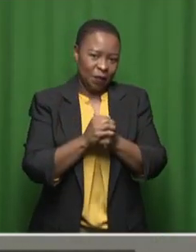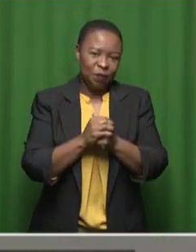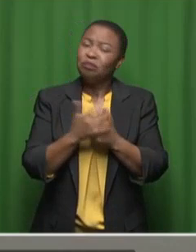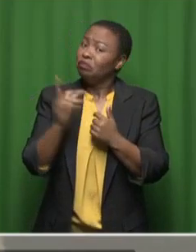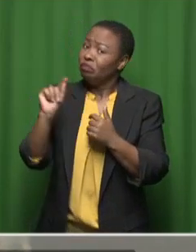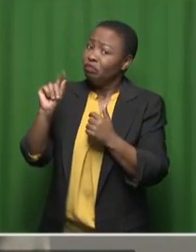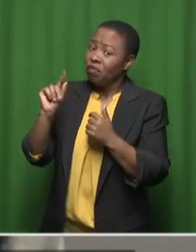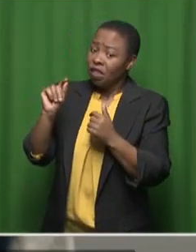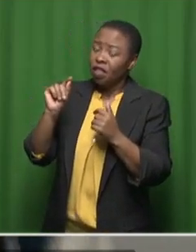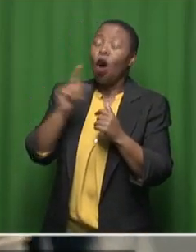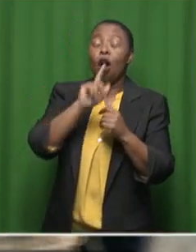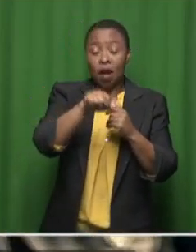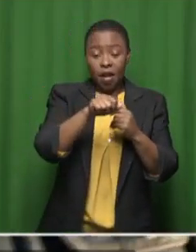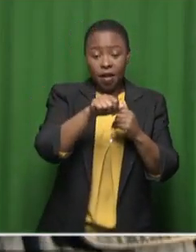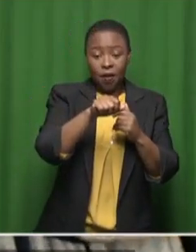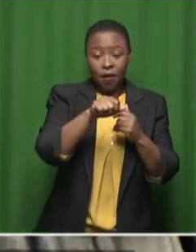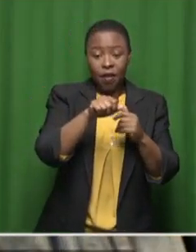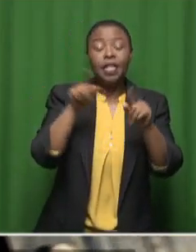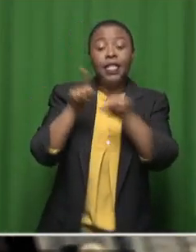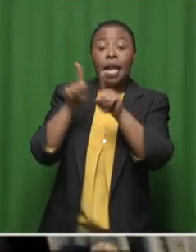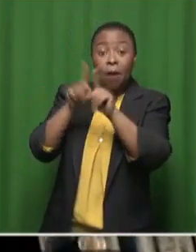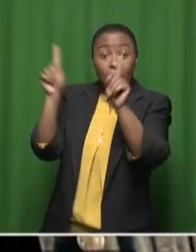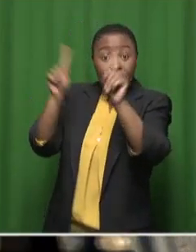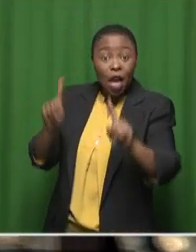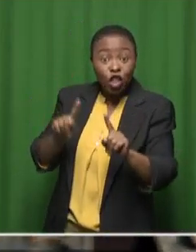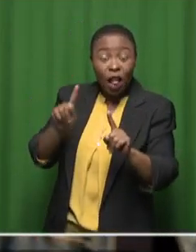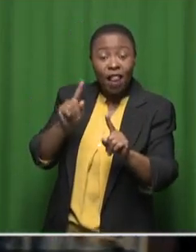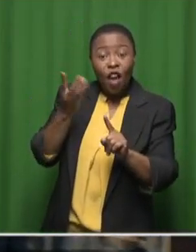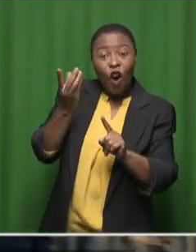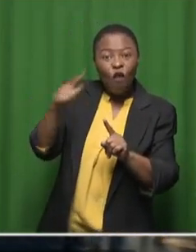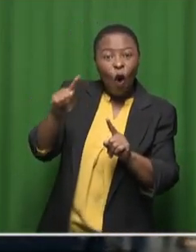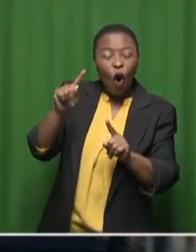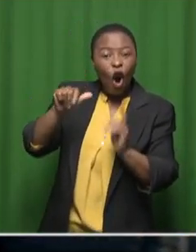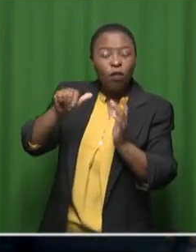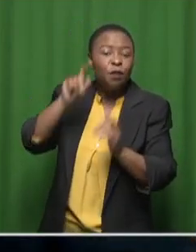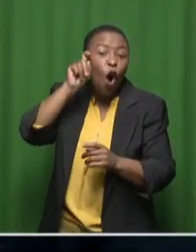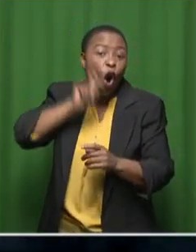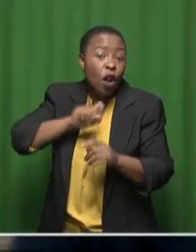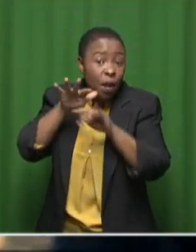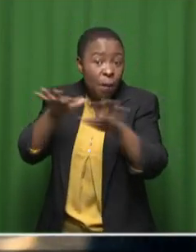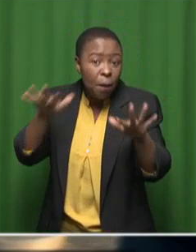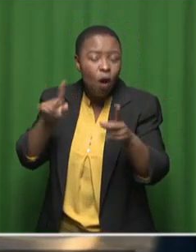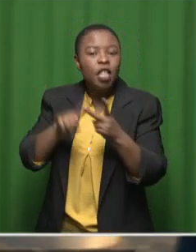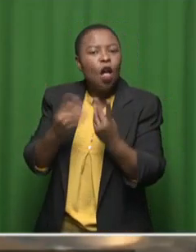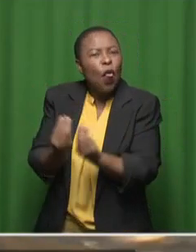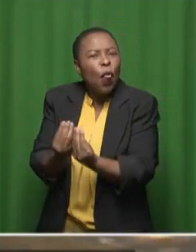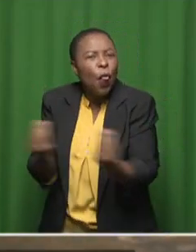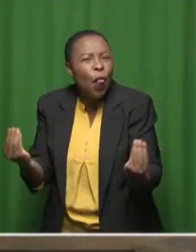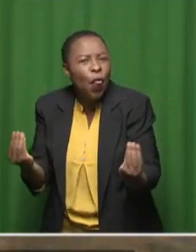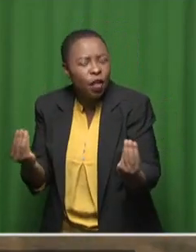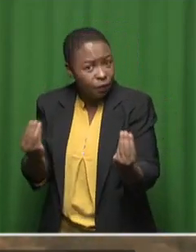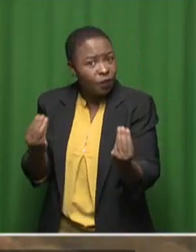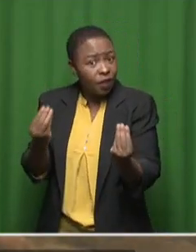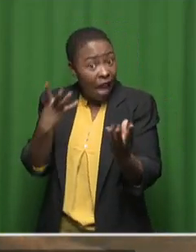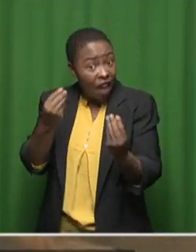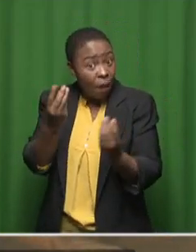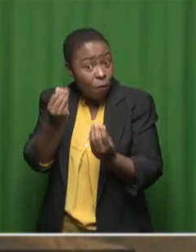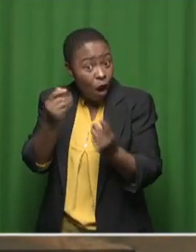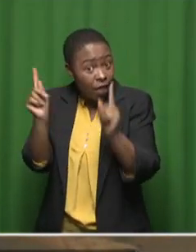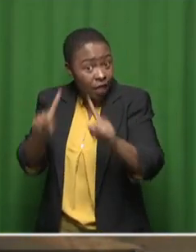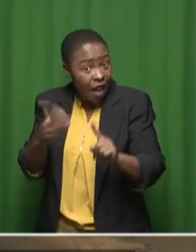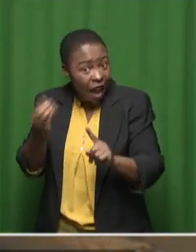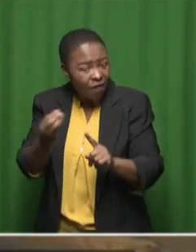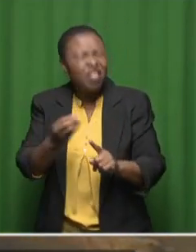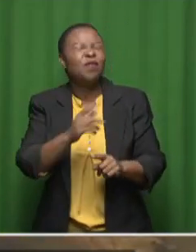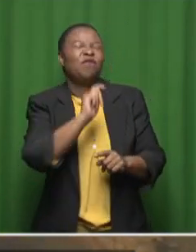a special pricing for pensioners. And then, of course, you have special programs with children as well from Cape Town.